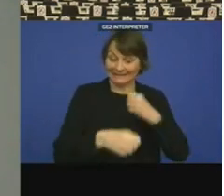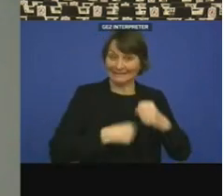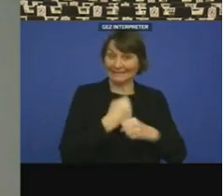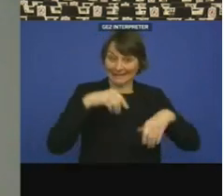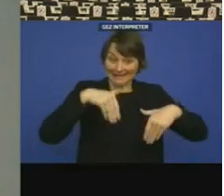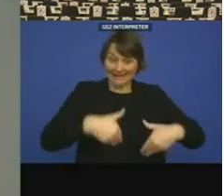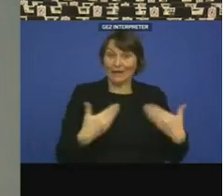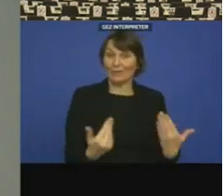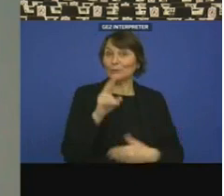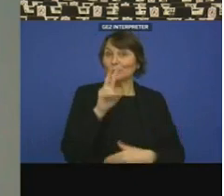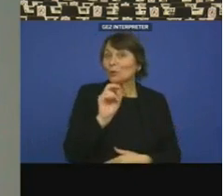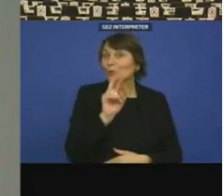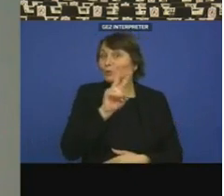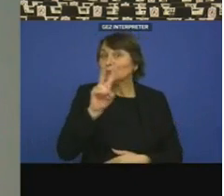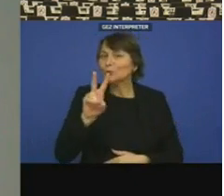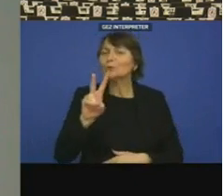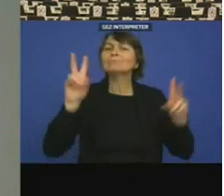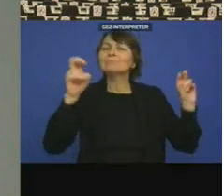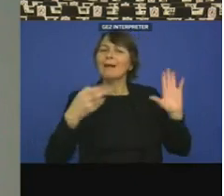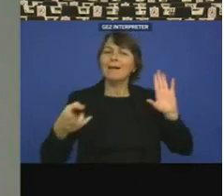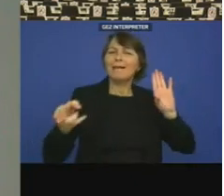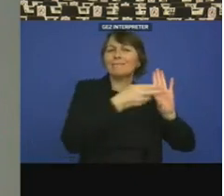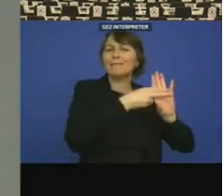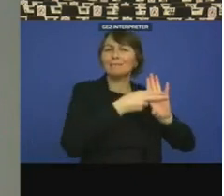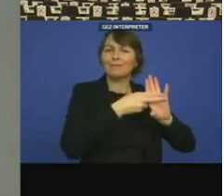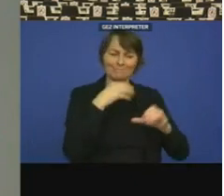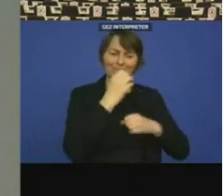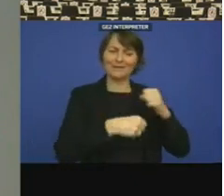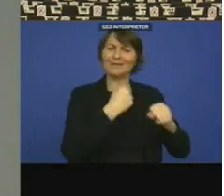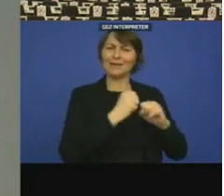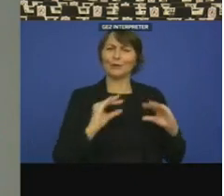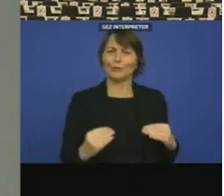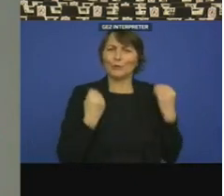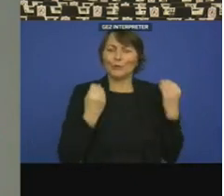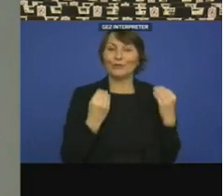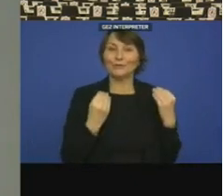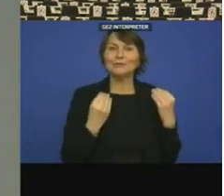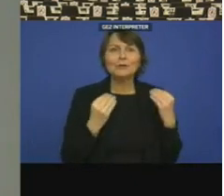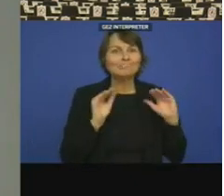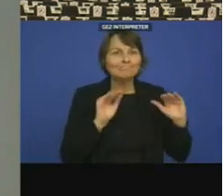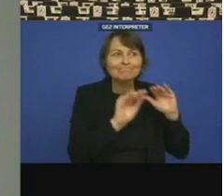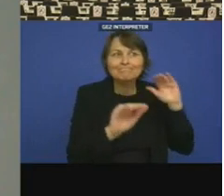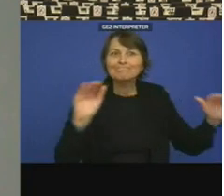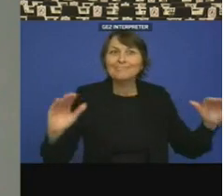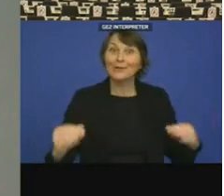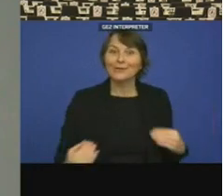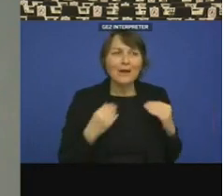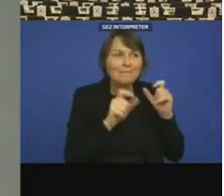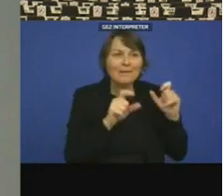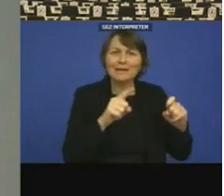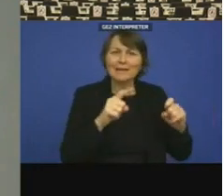Youth. It is a good occasion to ask young people to help us promote sport and healthy